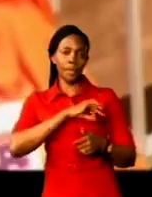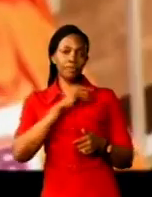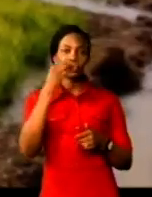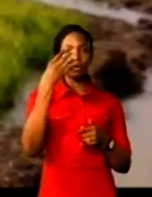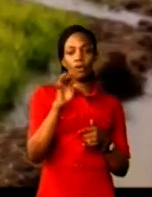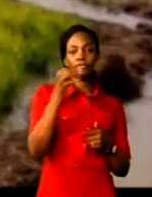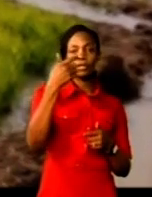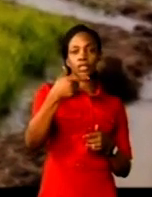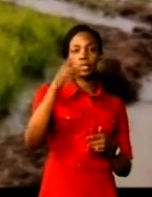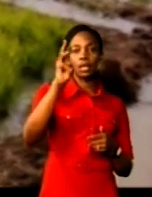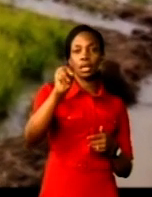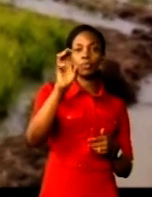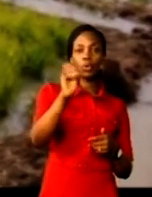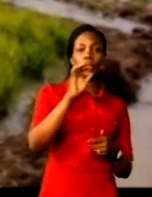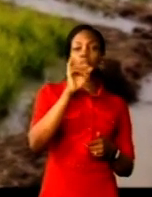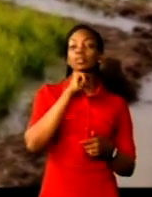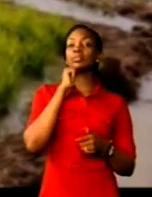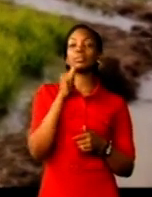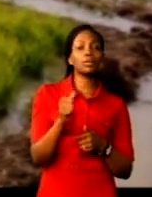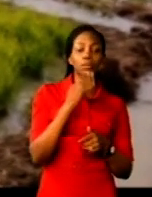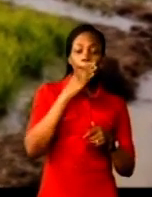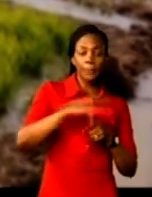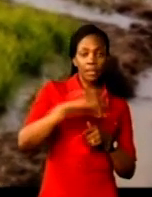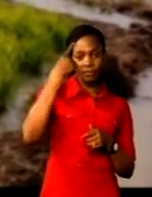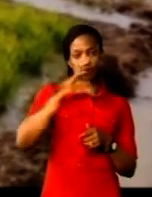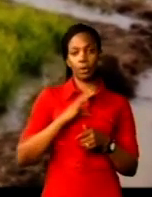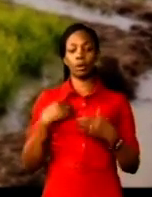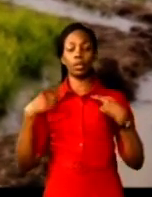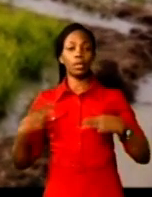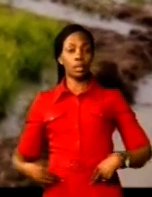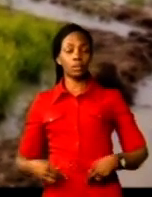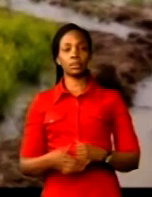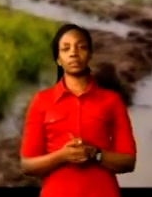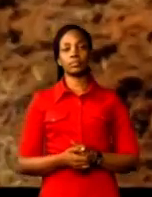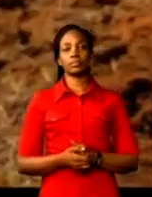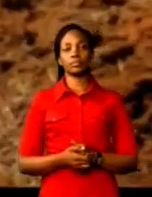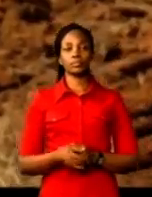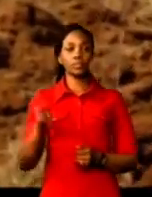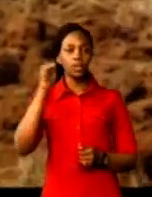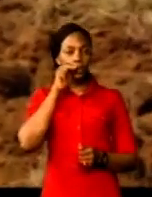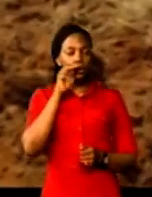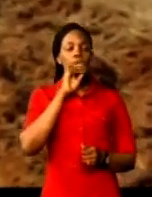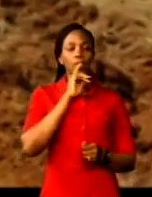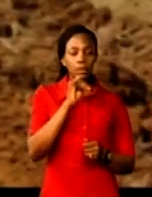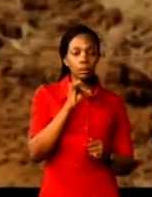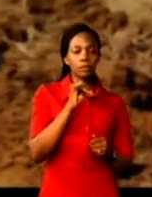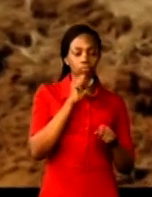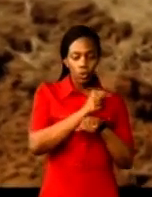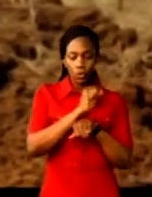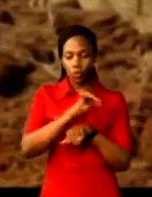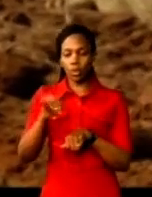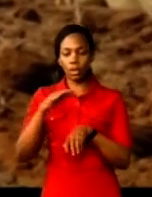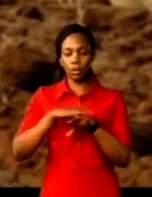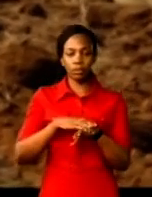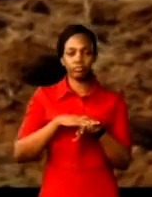our health. Nigeria is currently leading other West African countries in research and production of improved variety of seeds under the